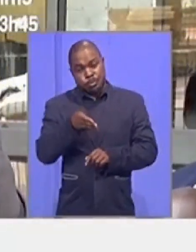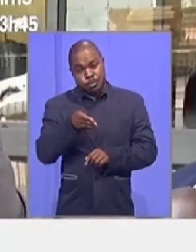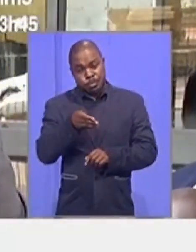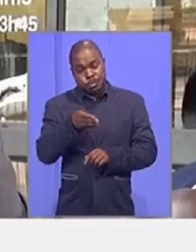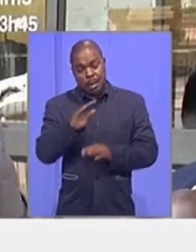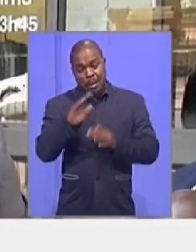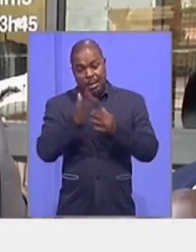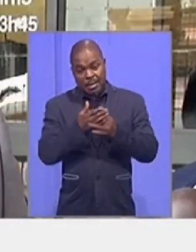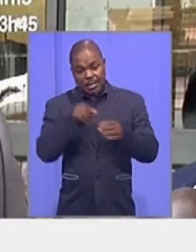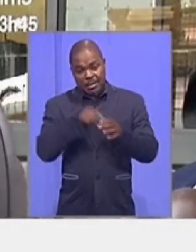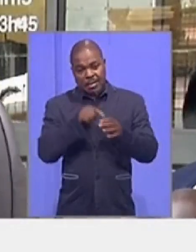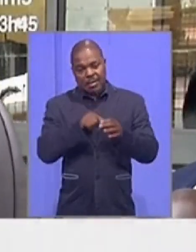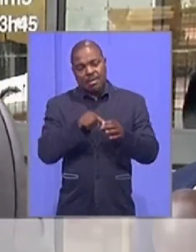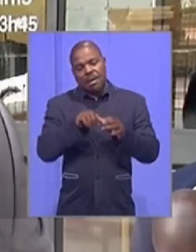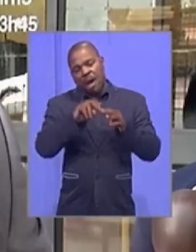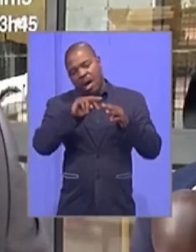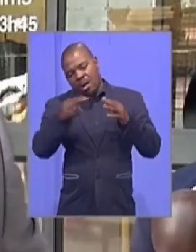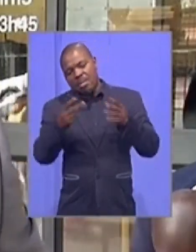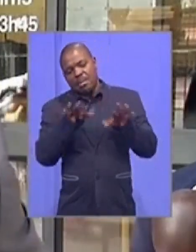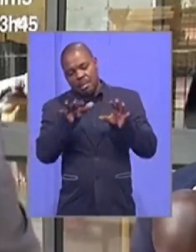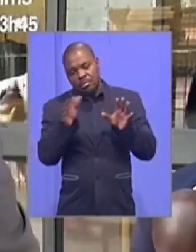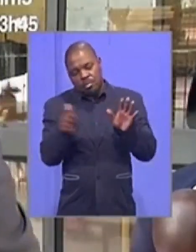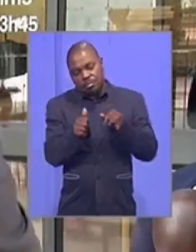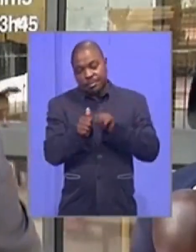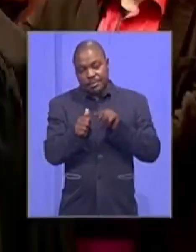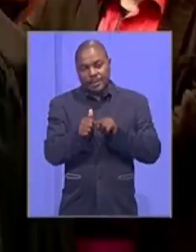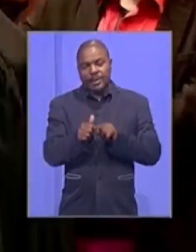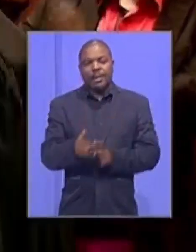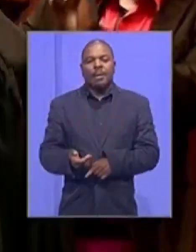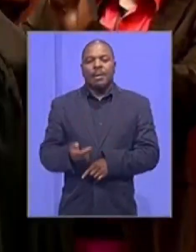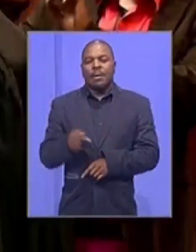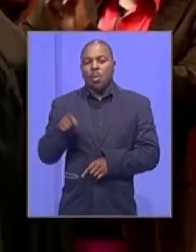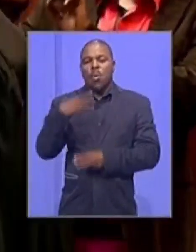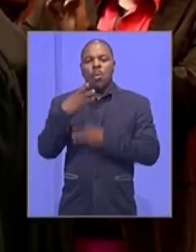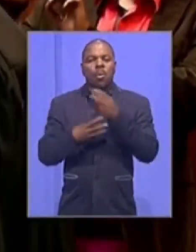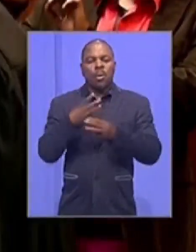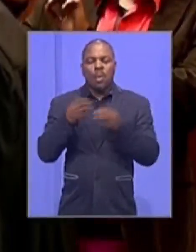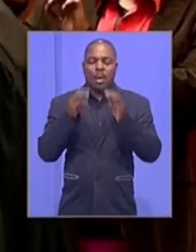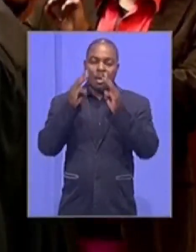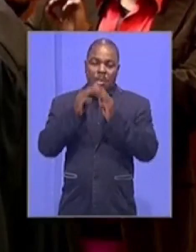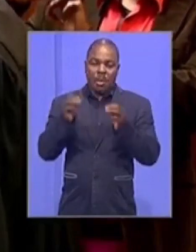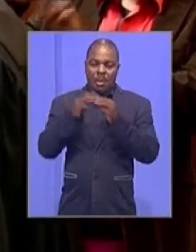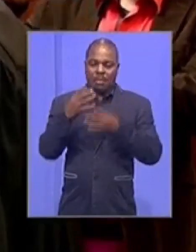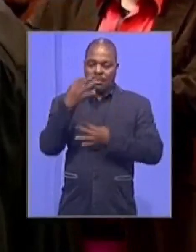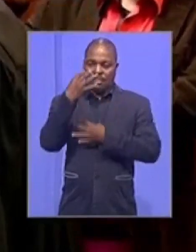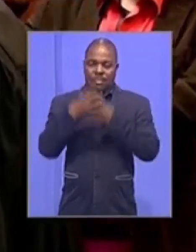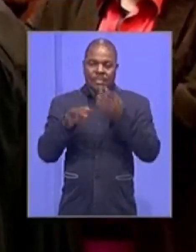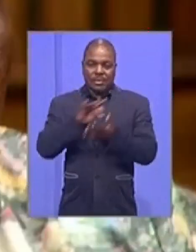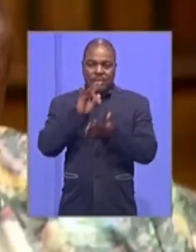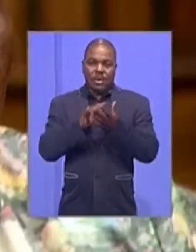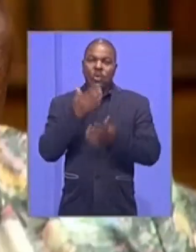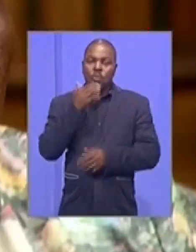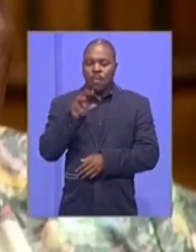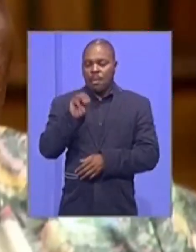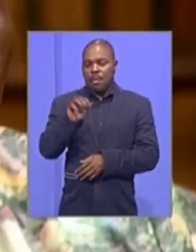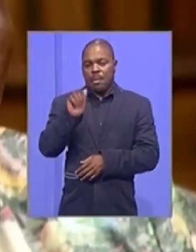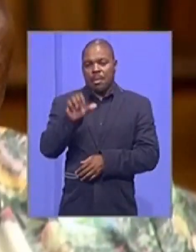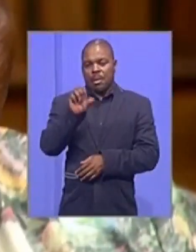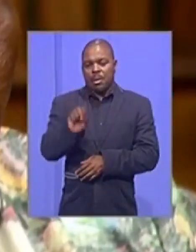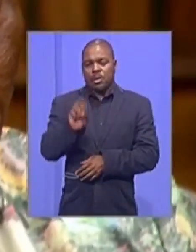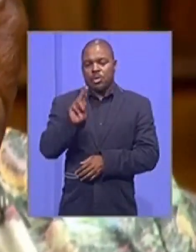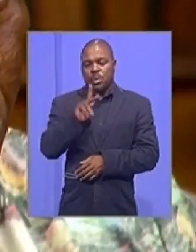casing ya Matshwara le ba bang. Ena ke mosebeletsi wa Mangaung Correctional Center Motanyane Masukela.